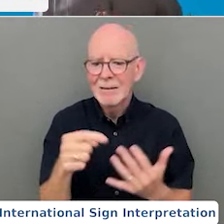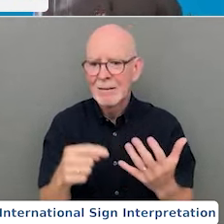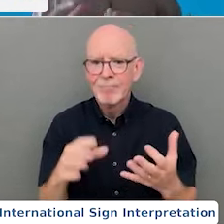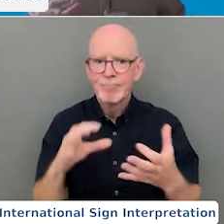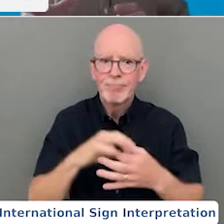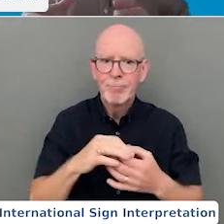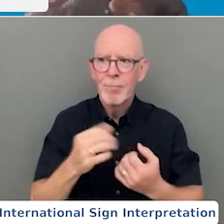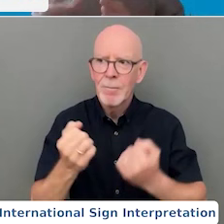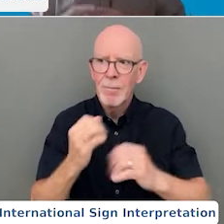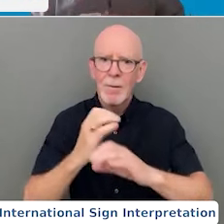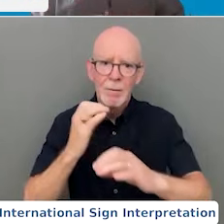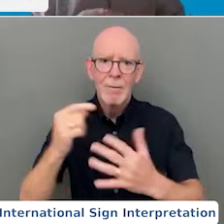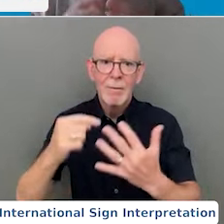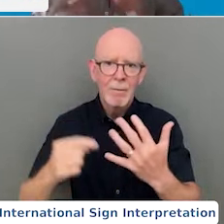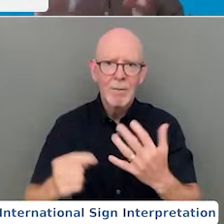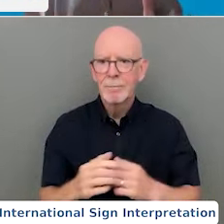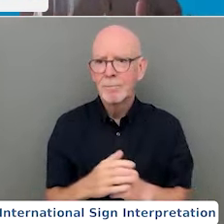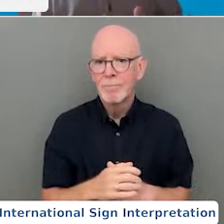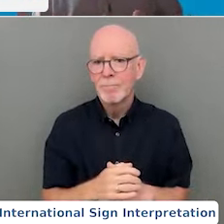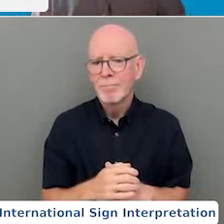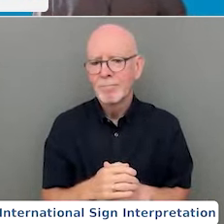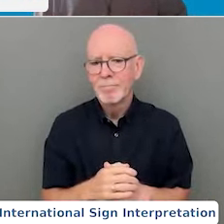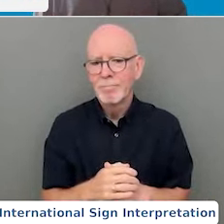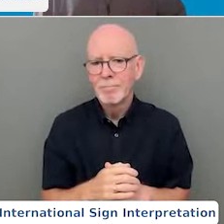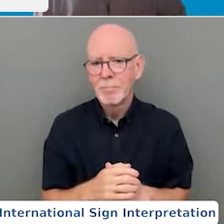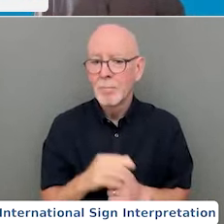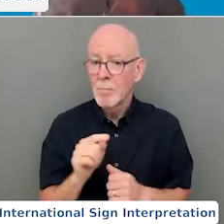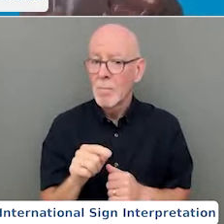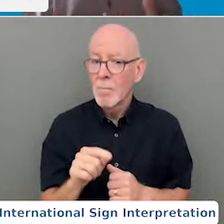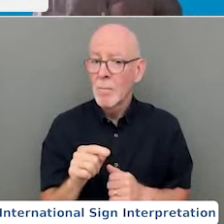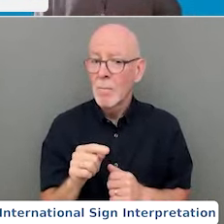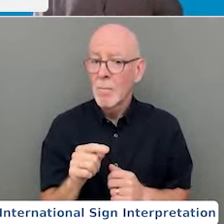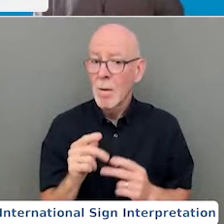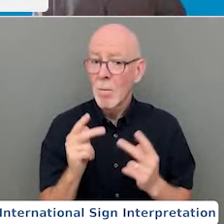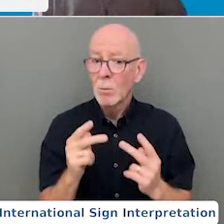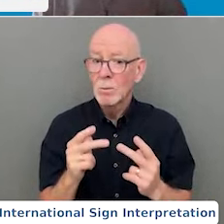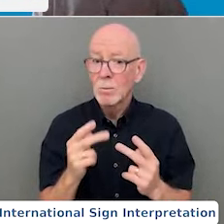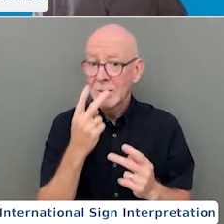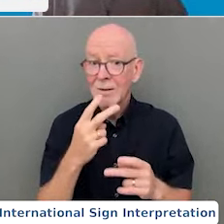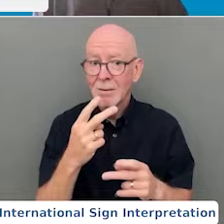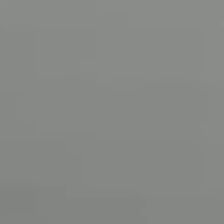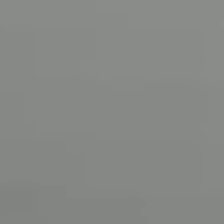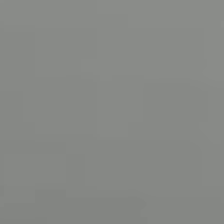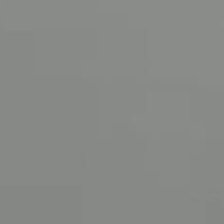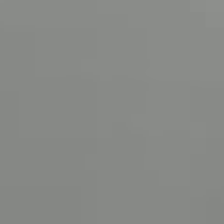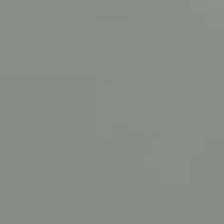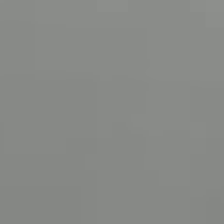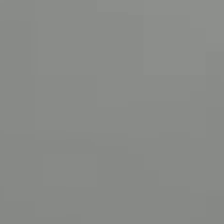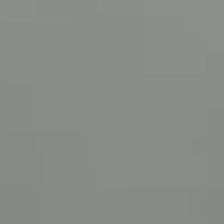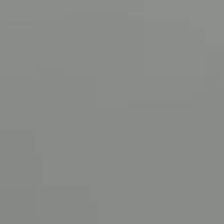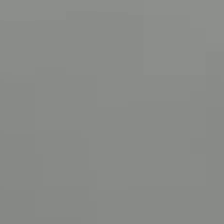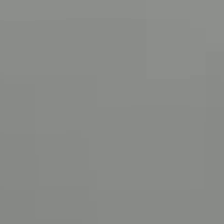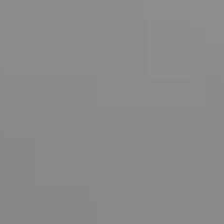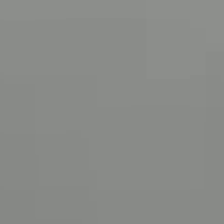colleagues from Thailand. But that reduced tenfold, basically, the costs that he was facing with regards to